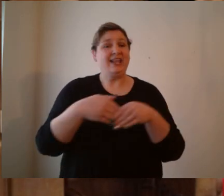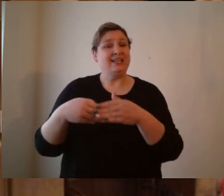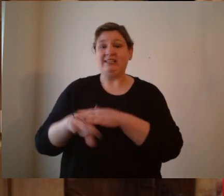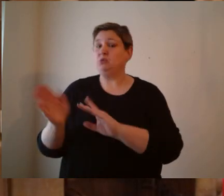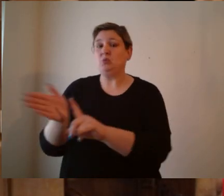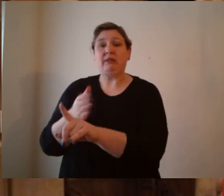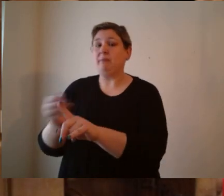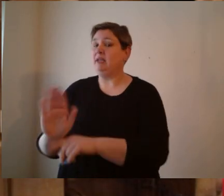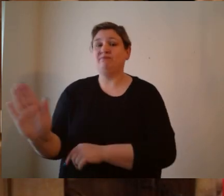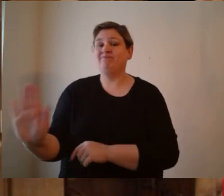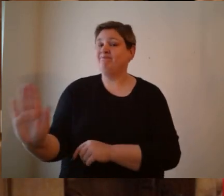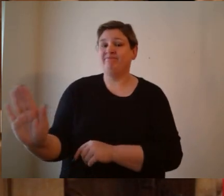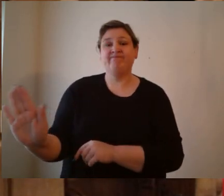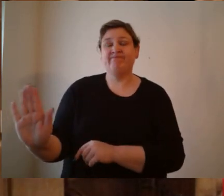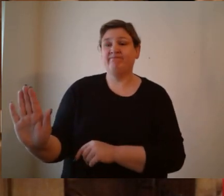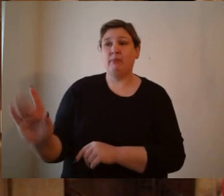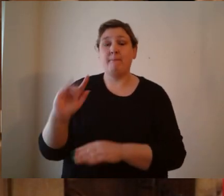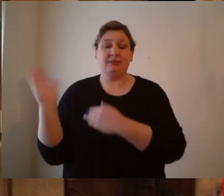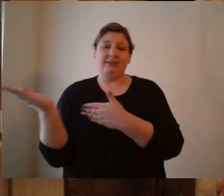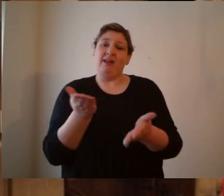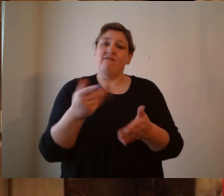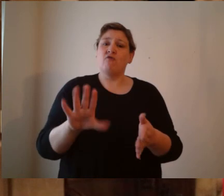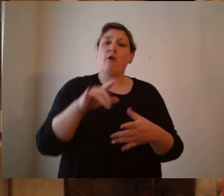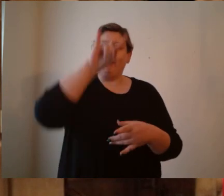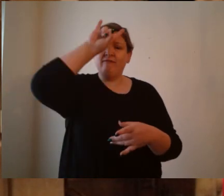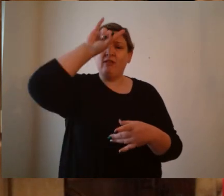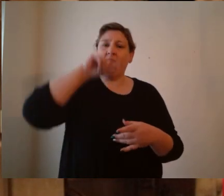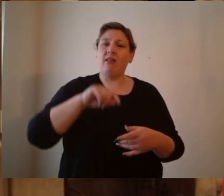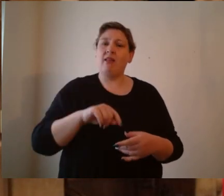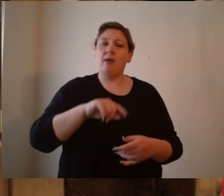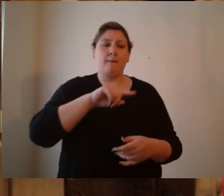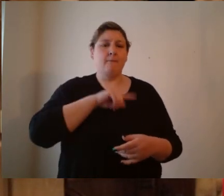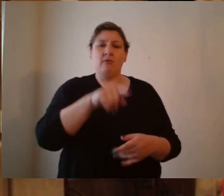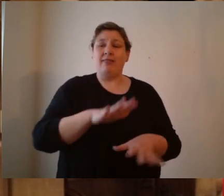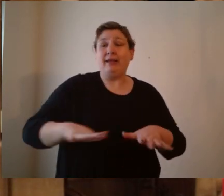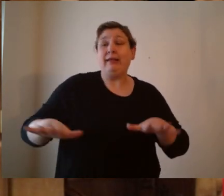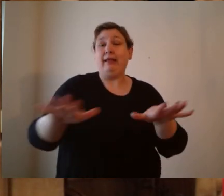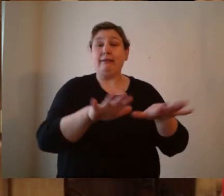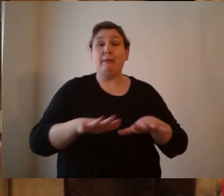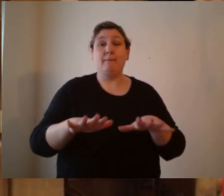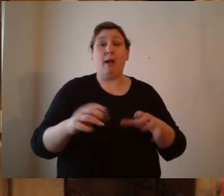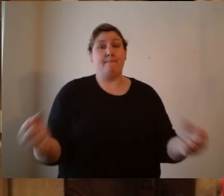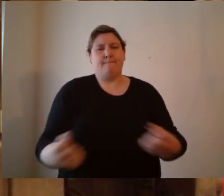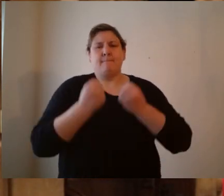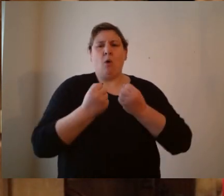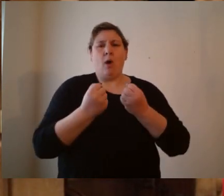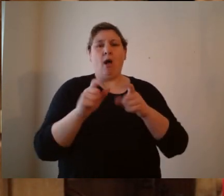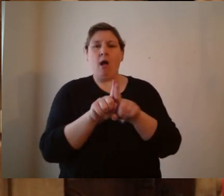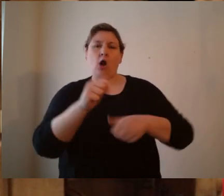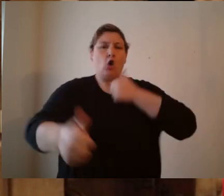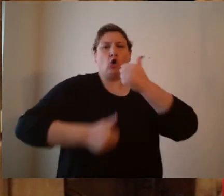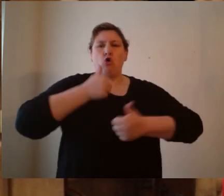Lead us not into temptation, but deliver us from evil. For the kingdom, the